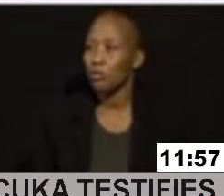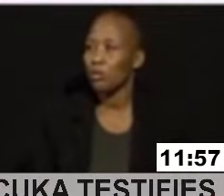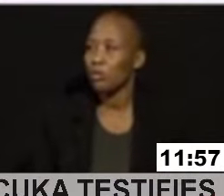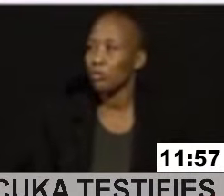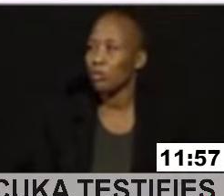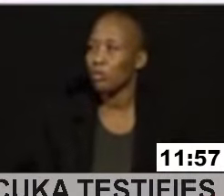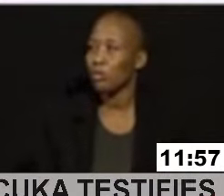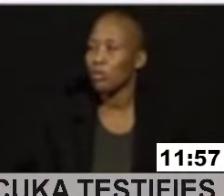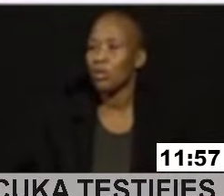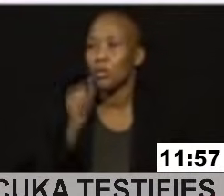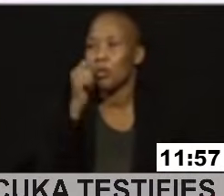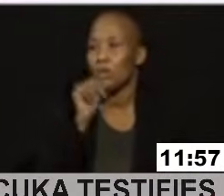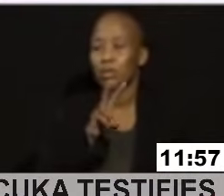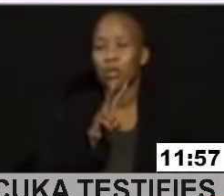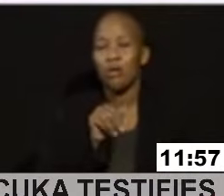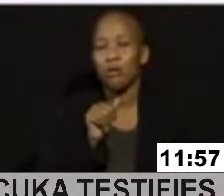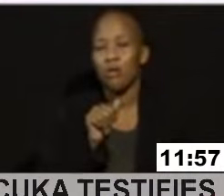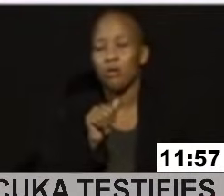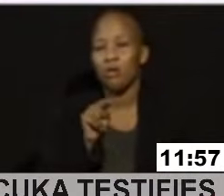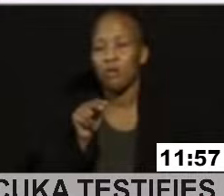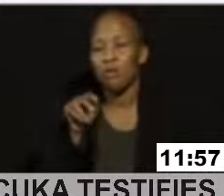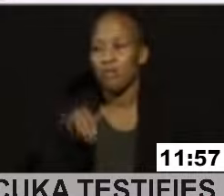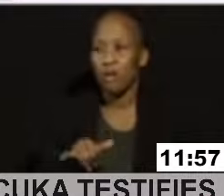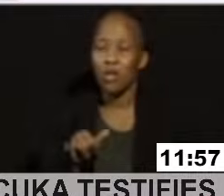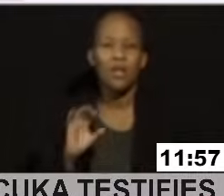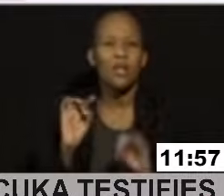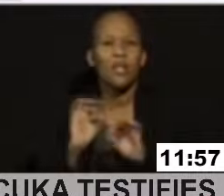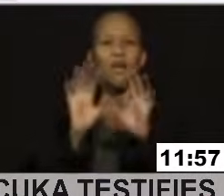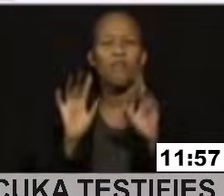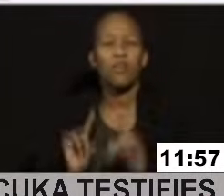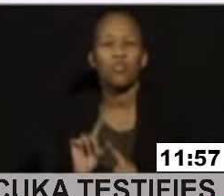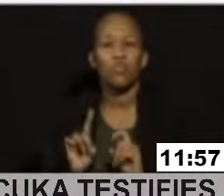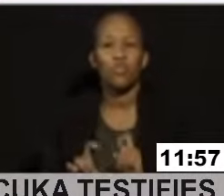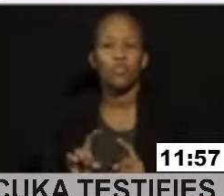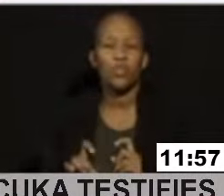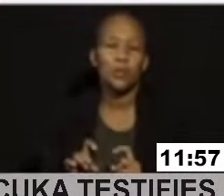Mr. Vani, any questions of clarifications?